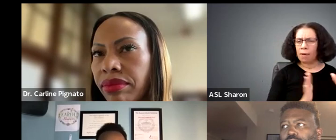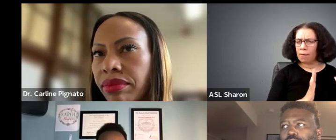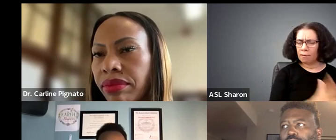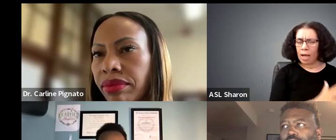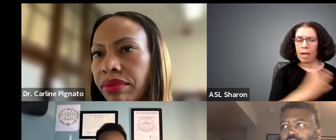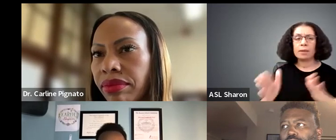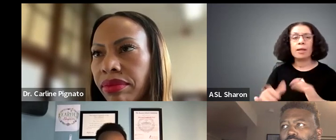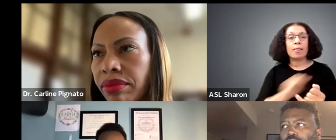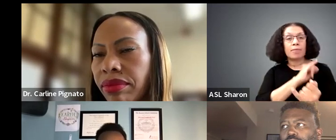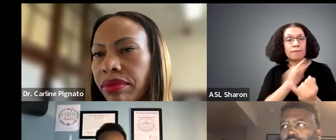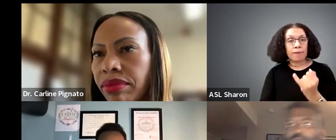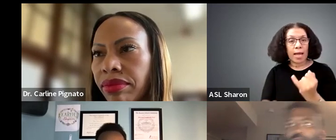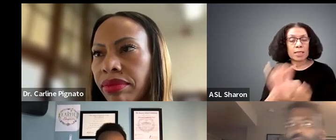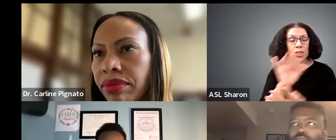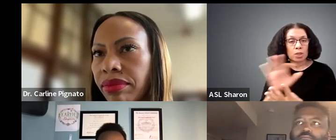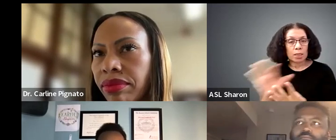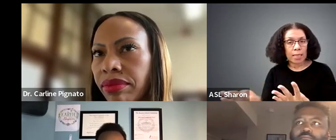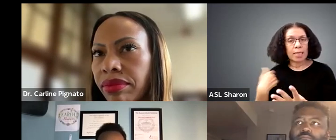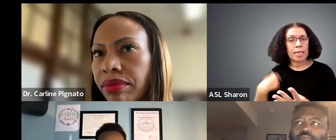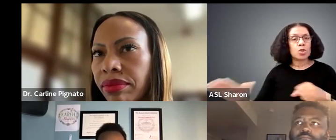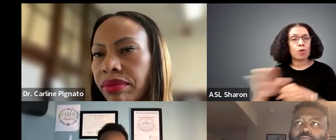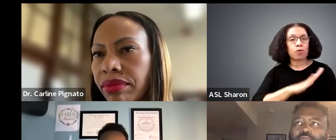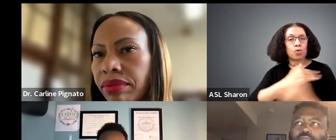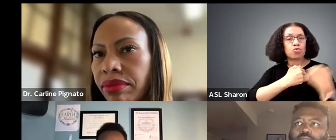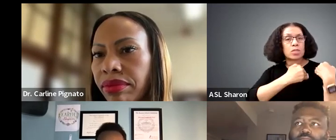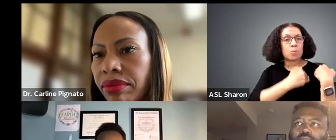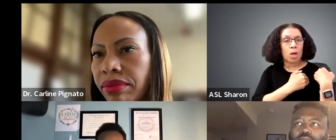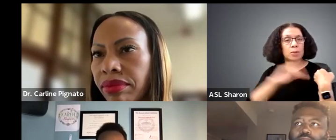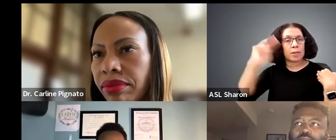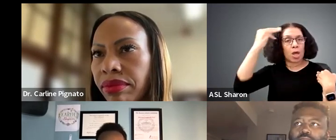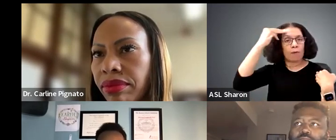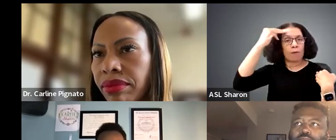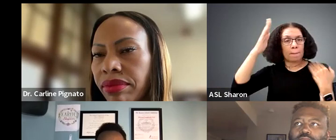the final selection is the sole responsibility of the mayor.